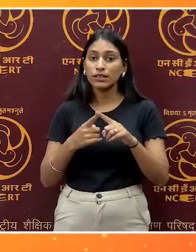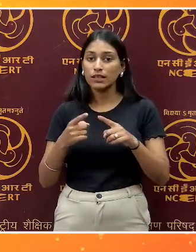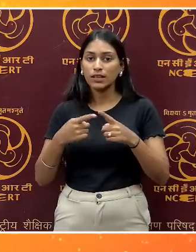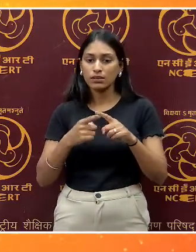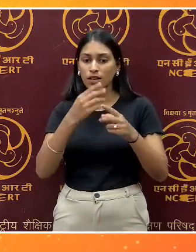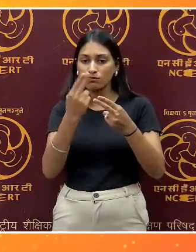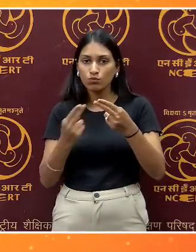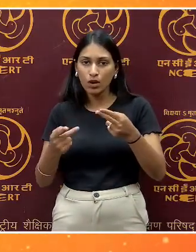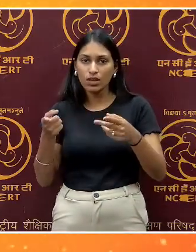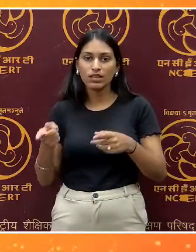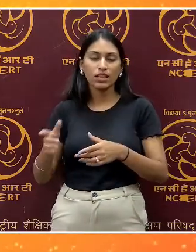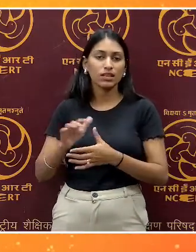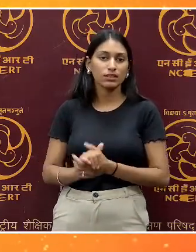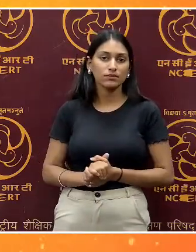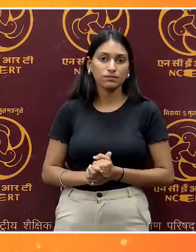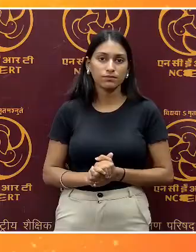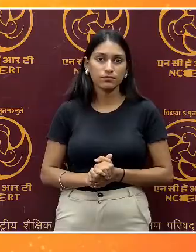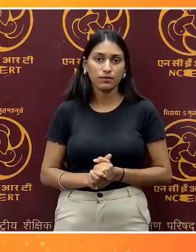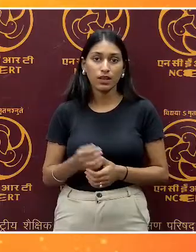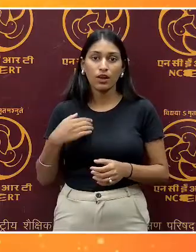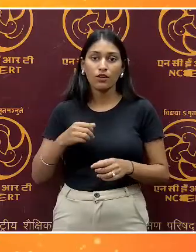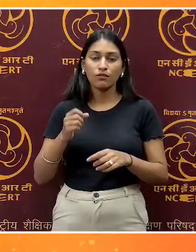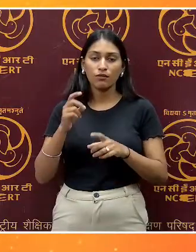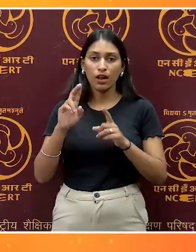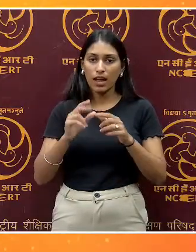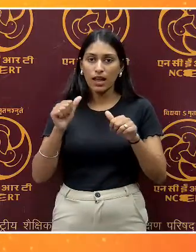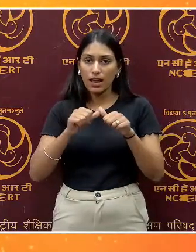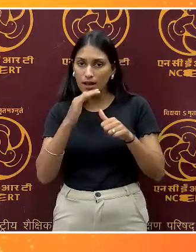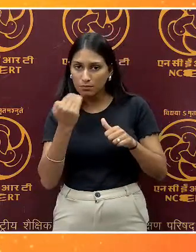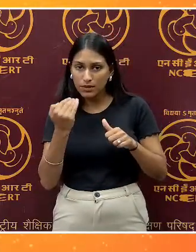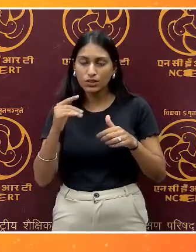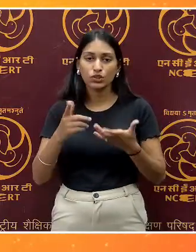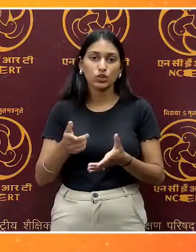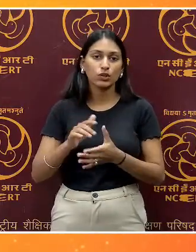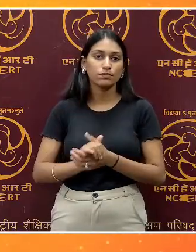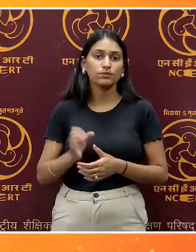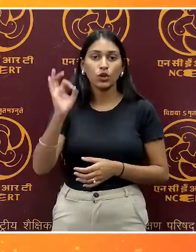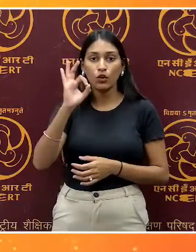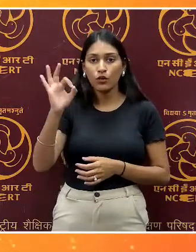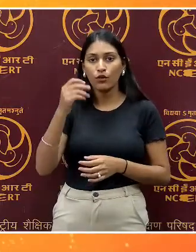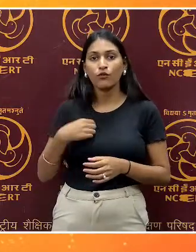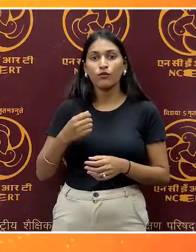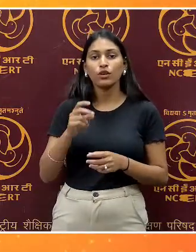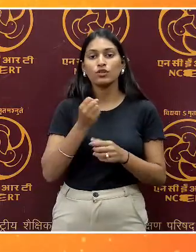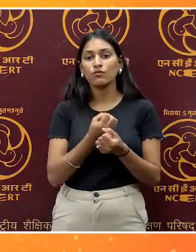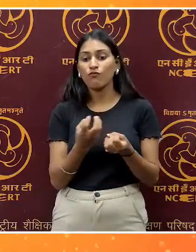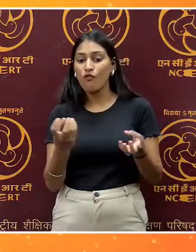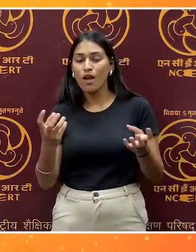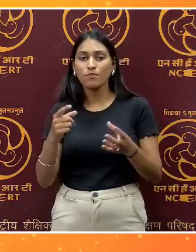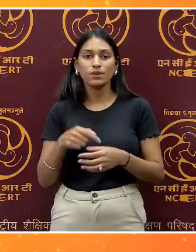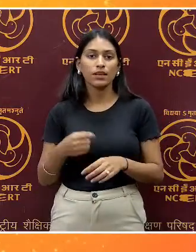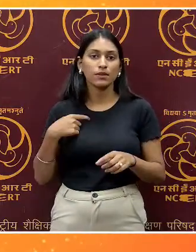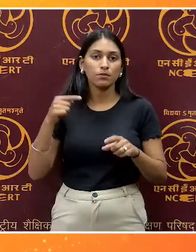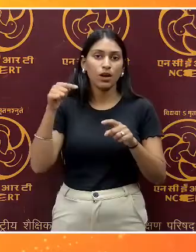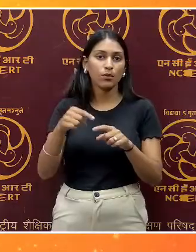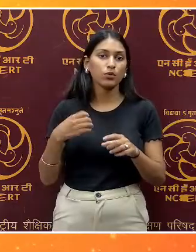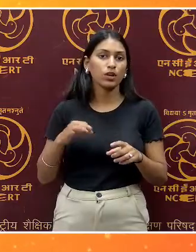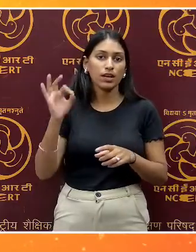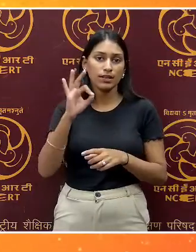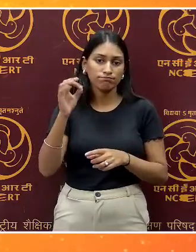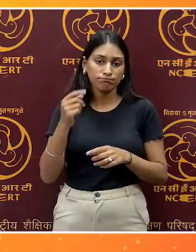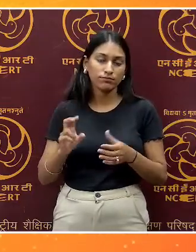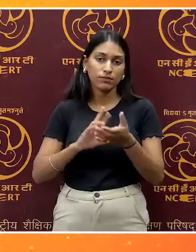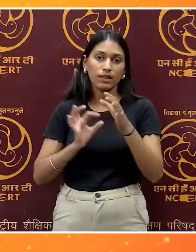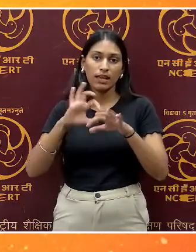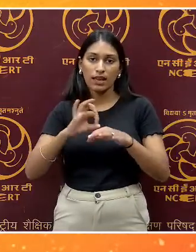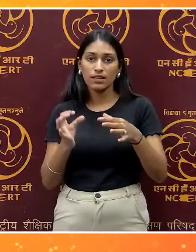and 7 are available on Flipkart, Amazon and our official website of NCERT. Please get those new